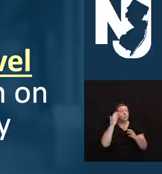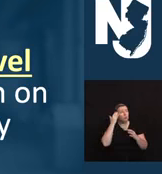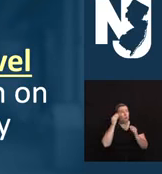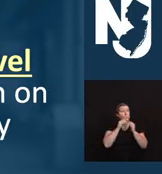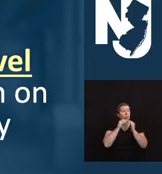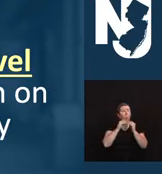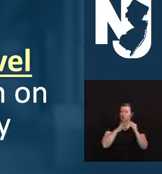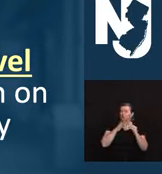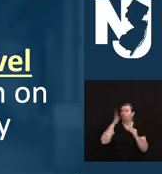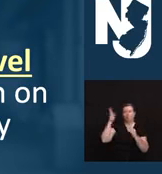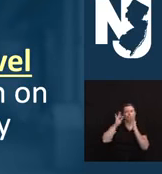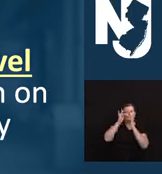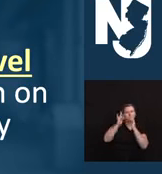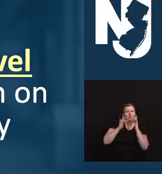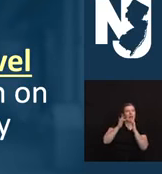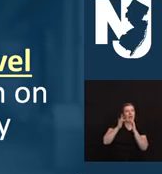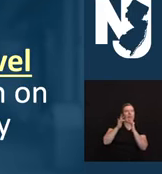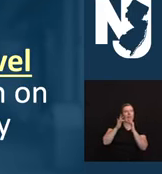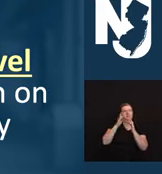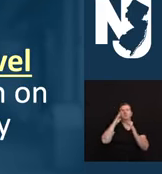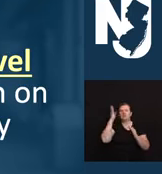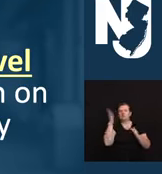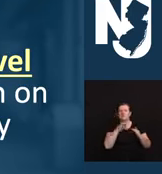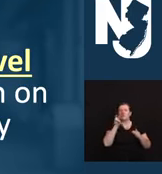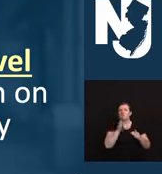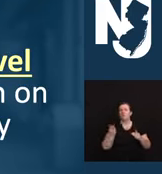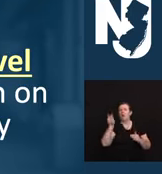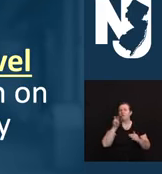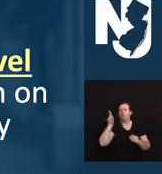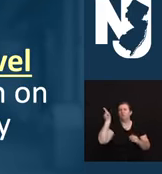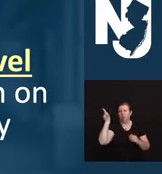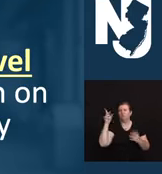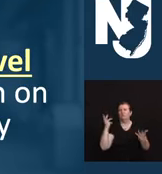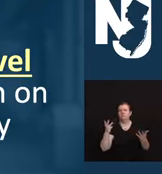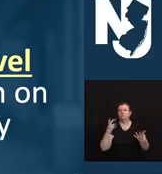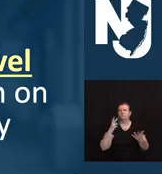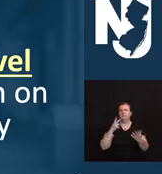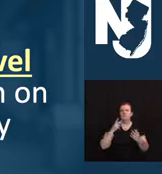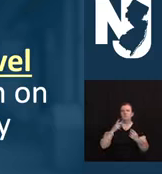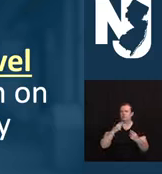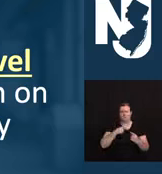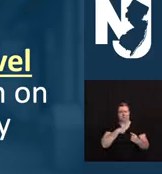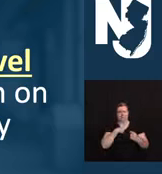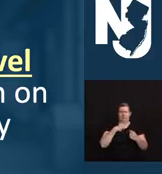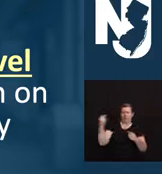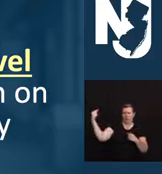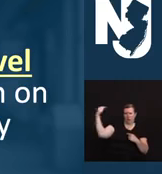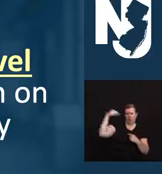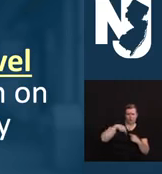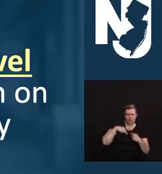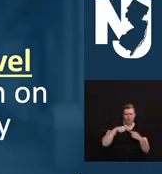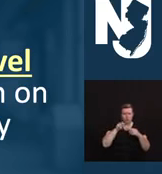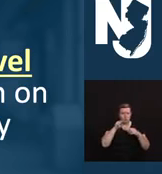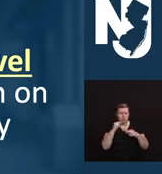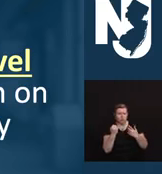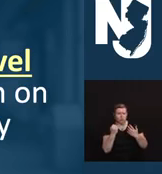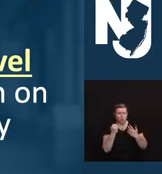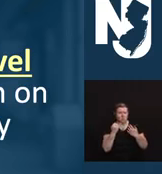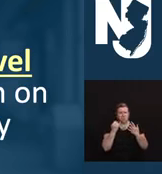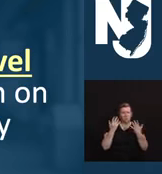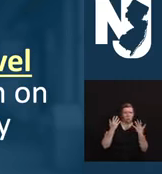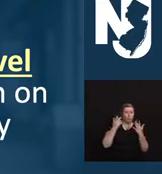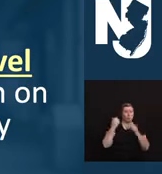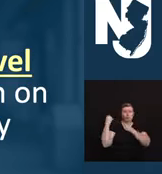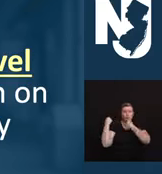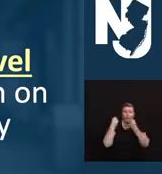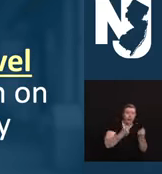covid19.nj.gov/travel for the complete list of states and to learn whether you should be self-quarantining. If you are arriving from one of these states, use your